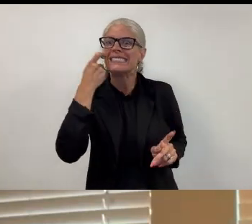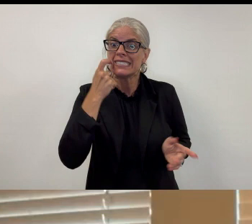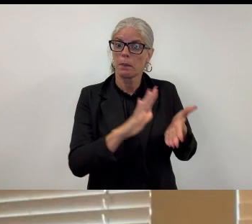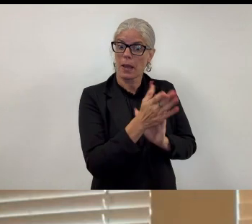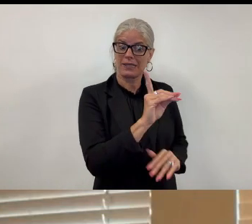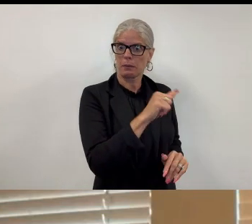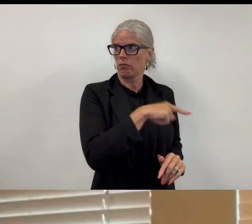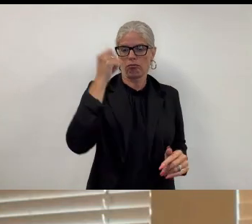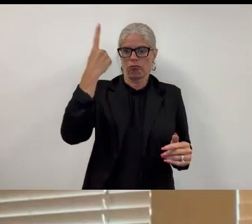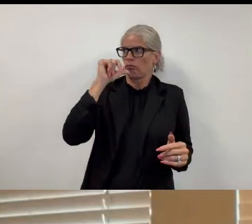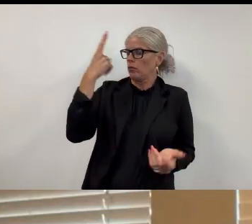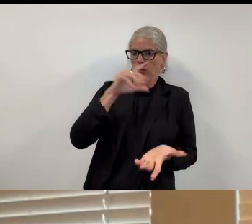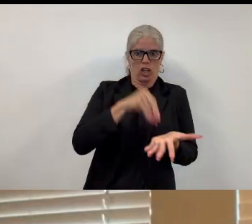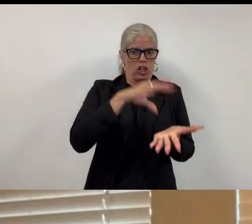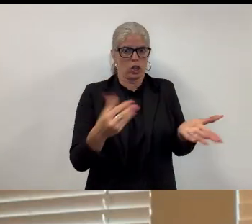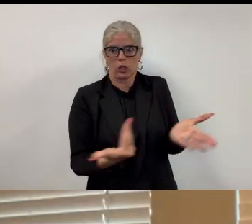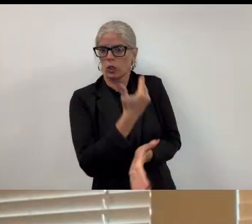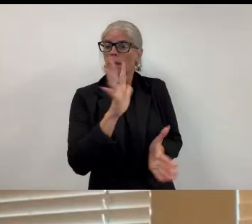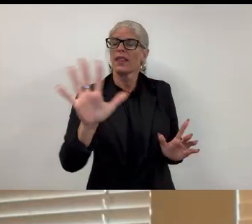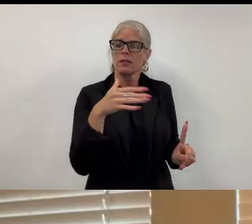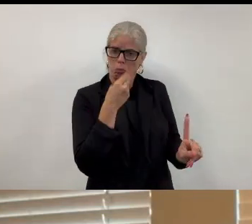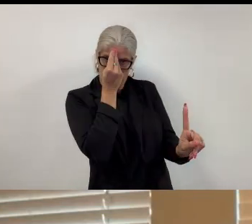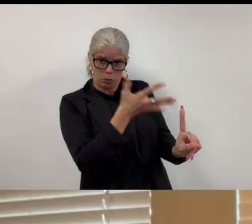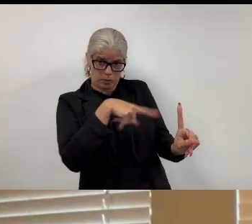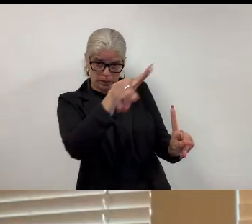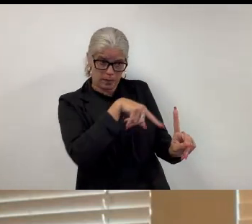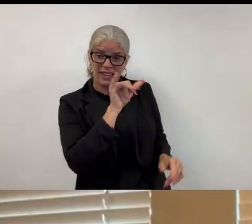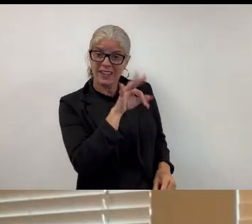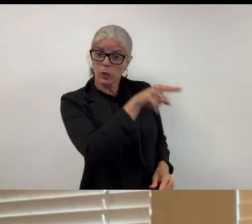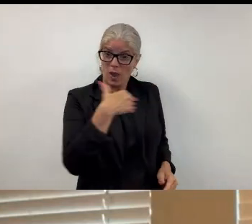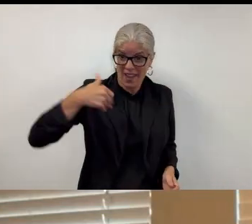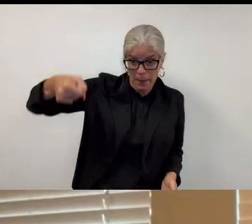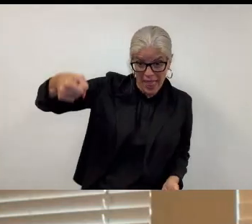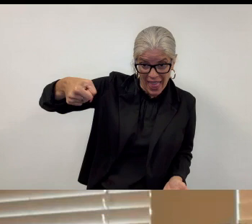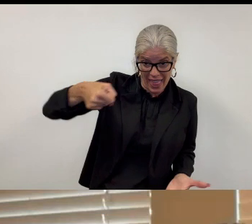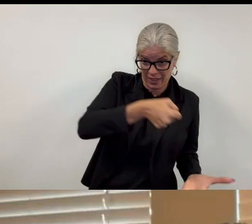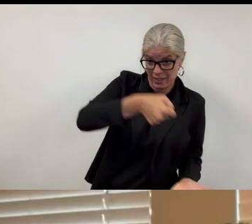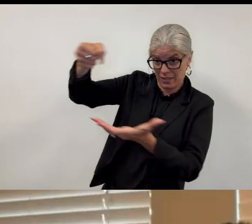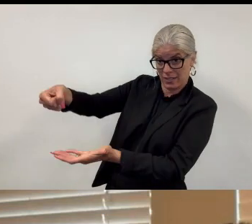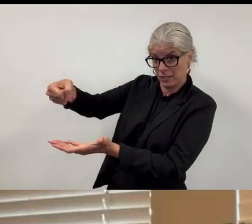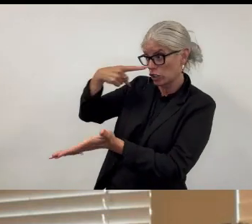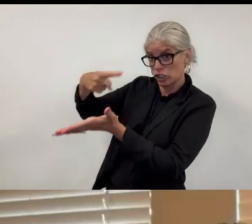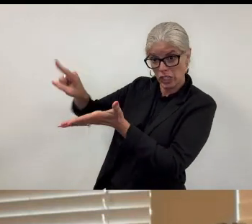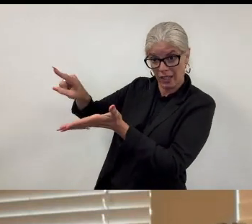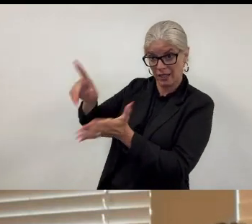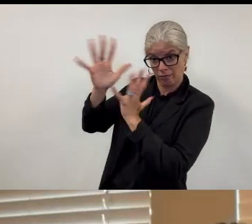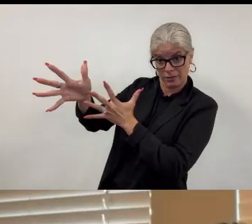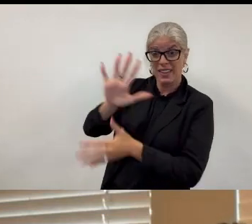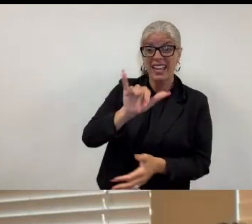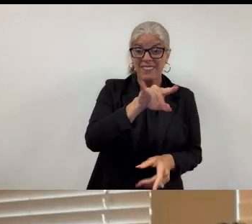realize, especially those who might have recently gained their disability, is that if you are checking a bag with an